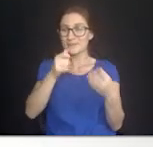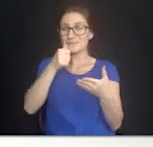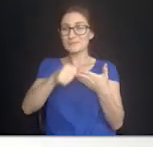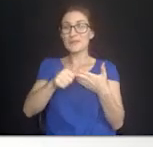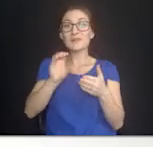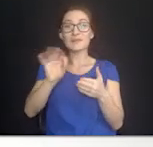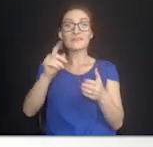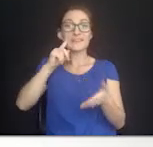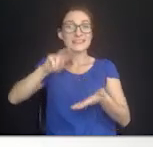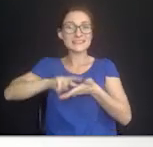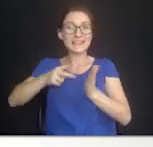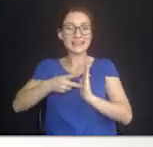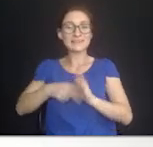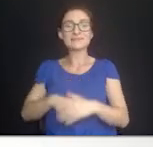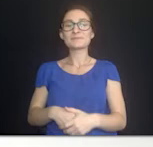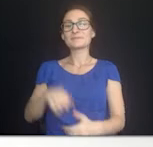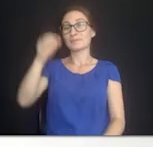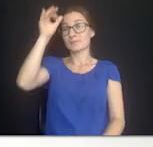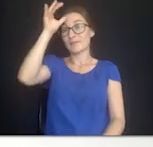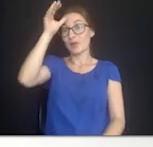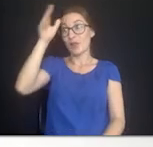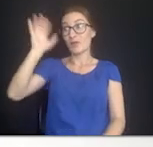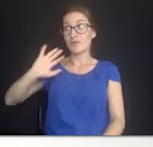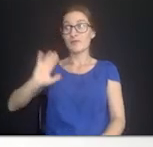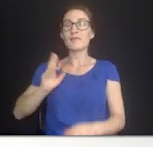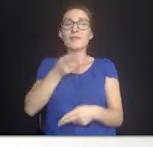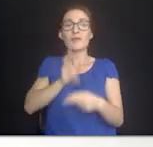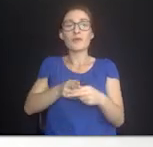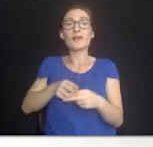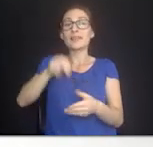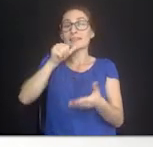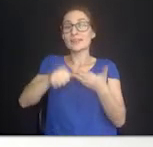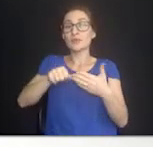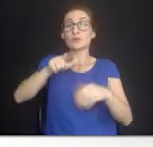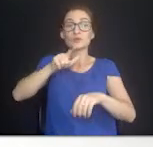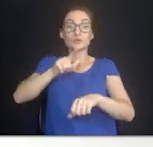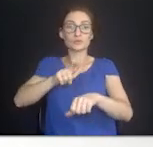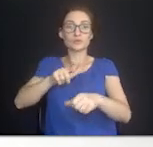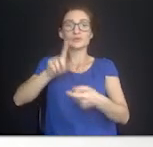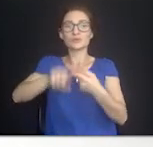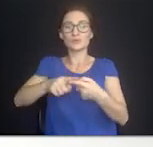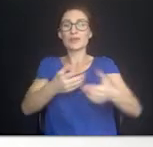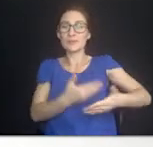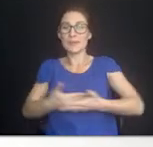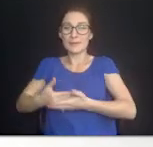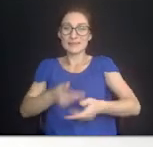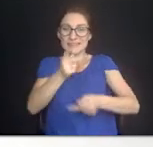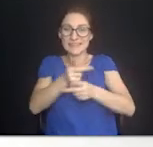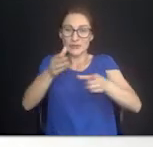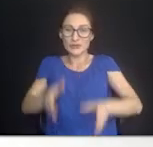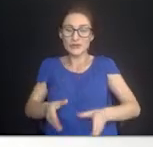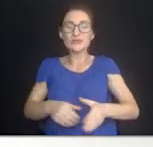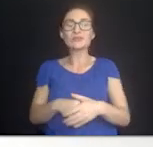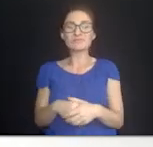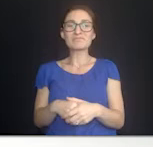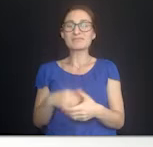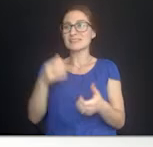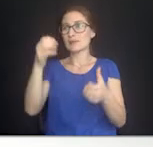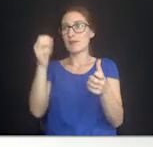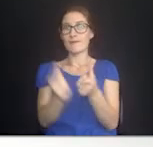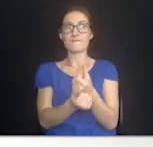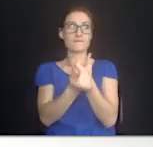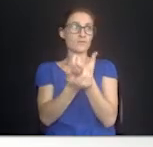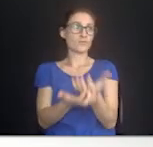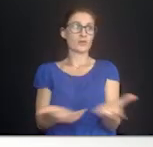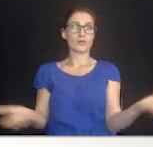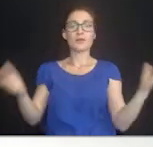And this is what my father used to call the letter to the babysitter. But for me, it's just every possible thing a parent can worry about.